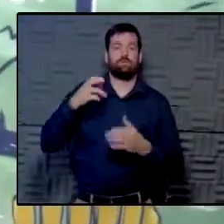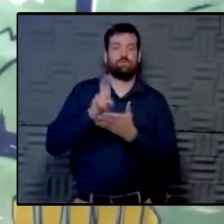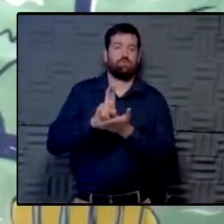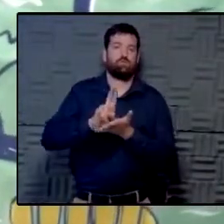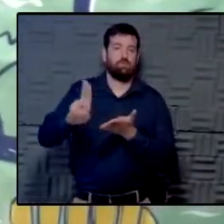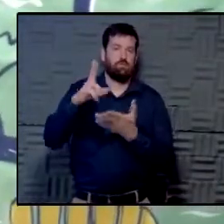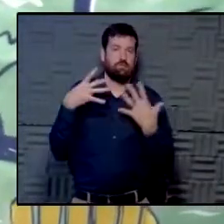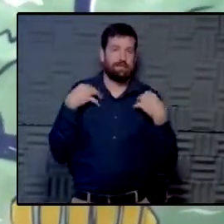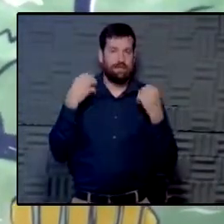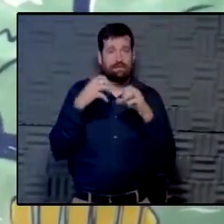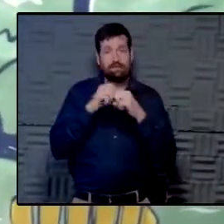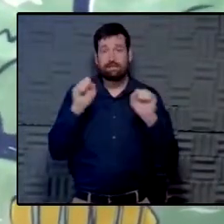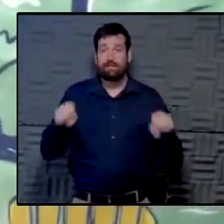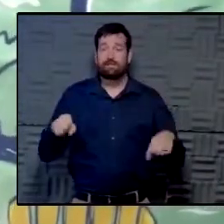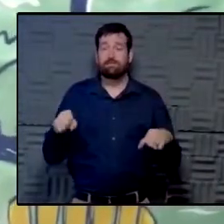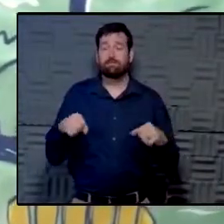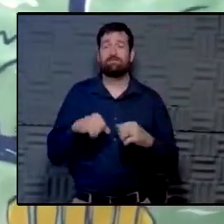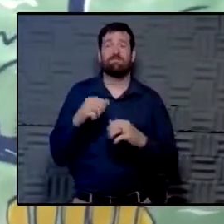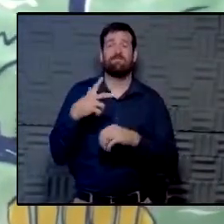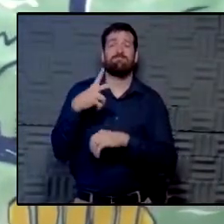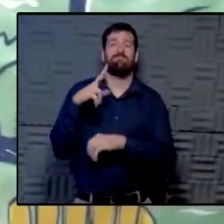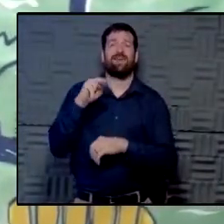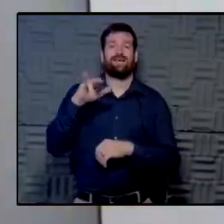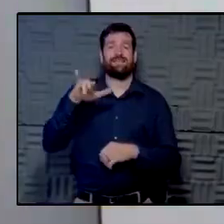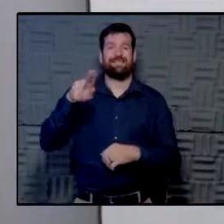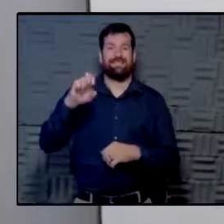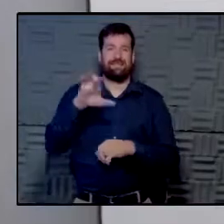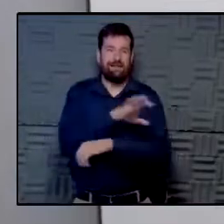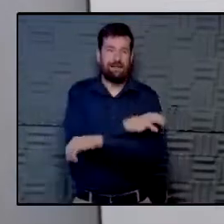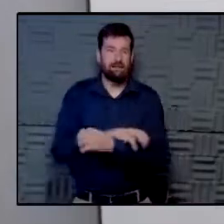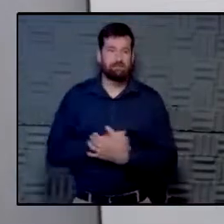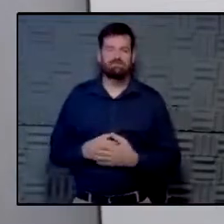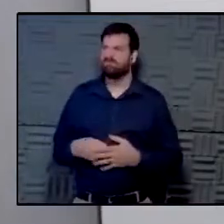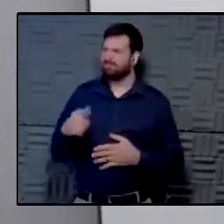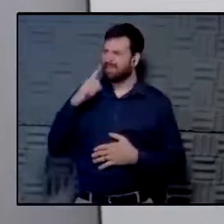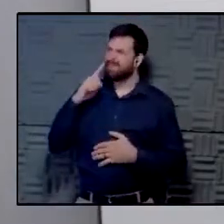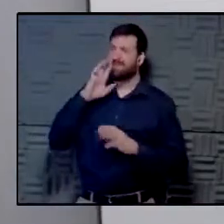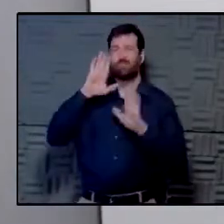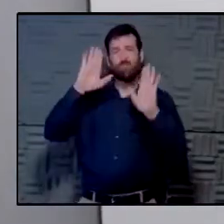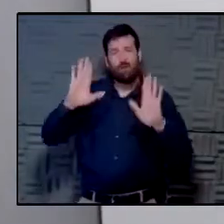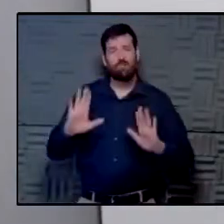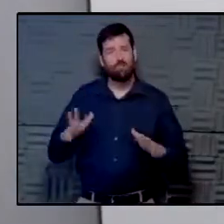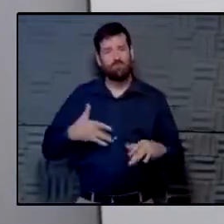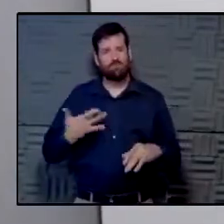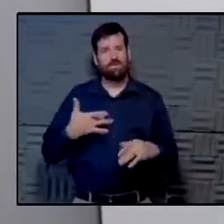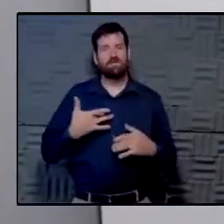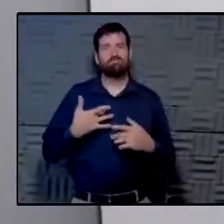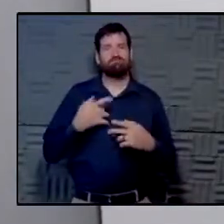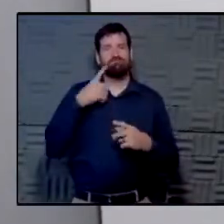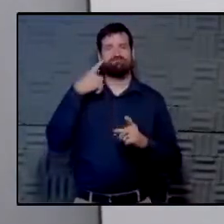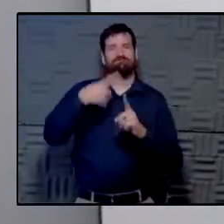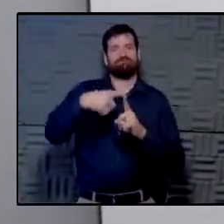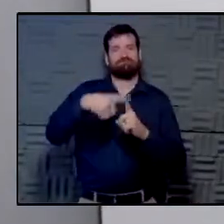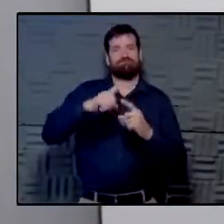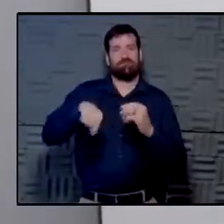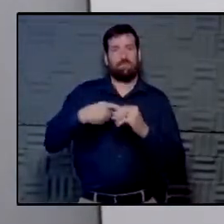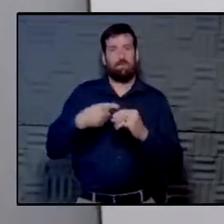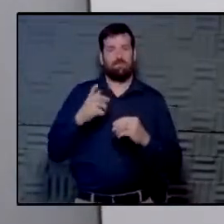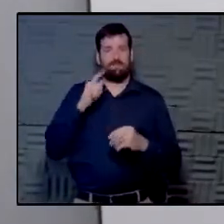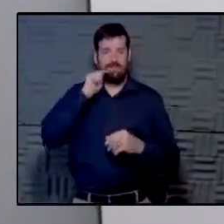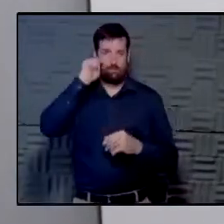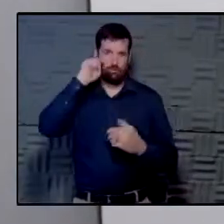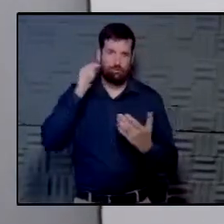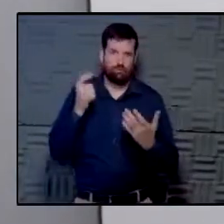University of Kansas Health System Vaccine Clinic. I think it's wonderful. It makes me feel very good about our teenagers,